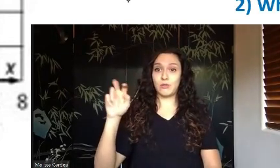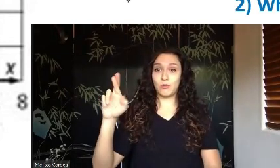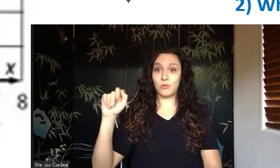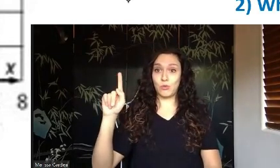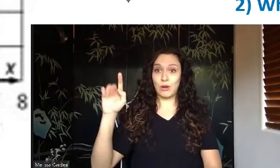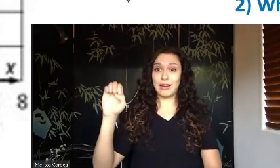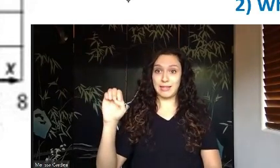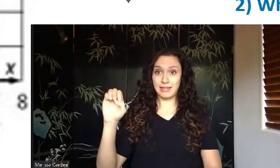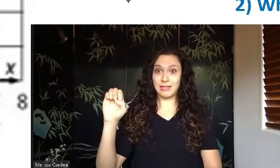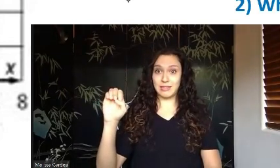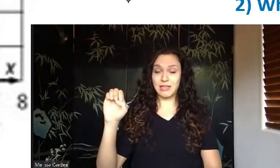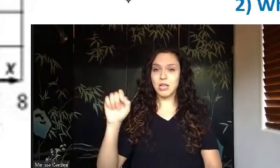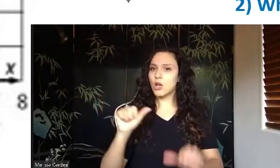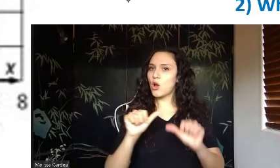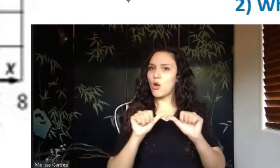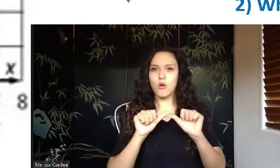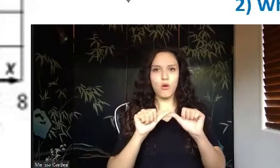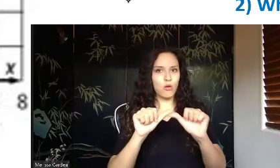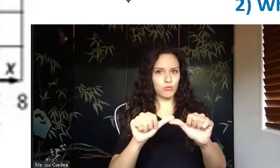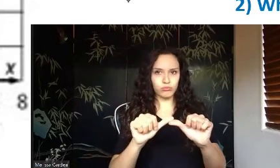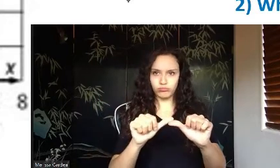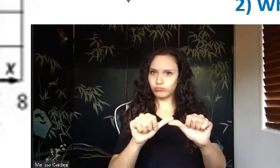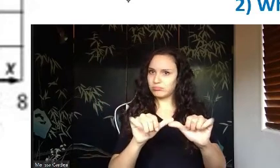The unit rate